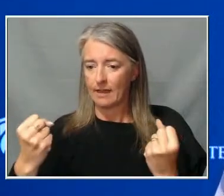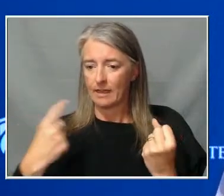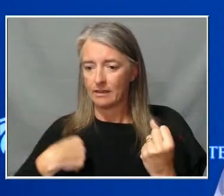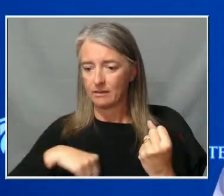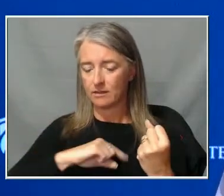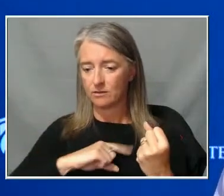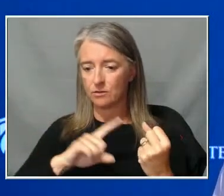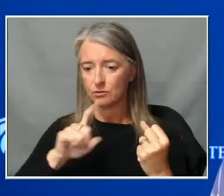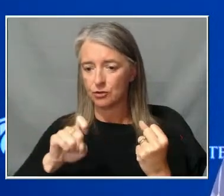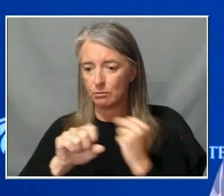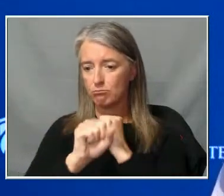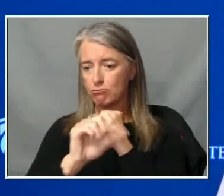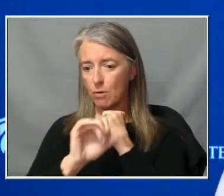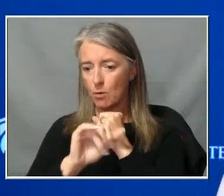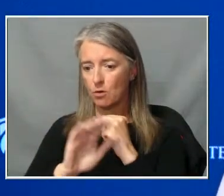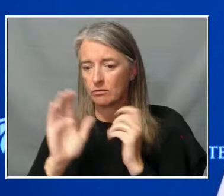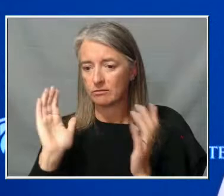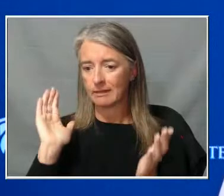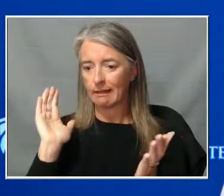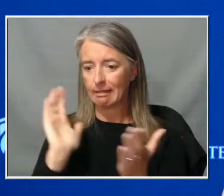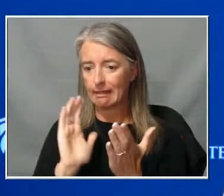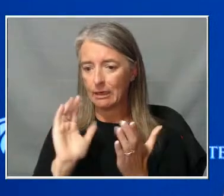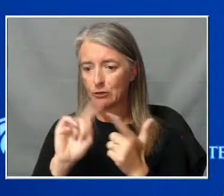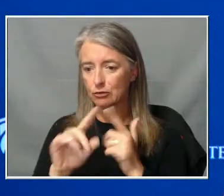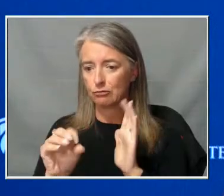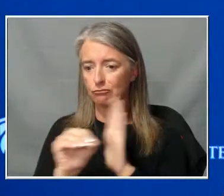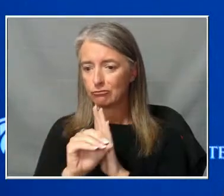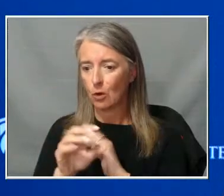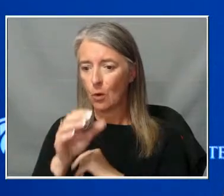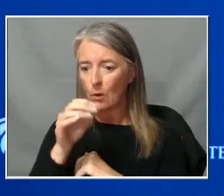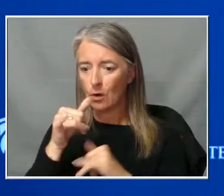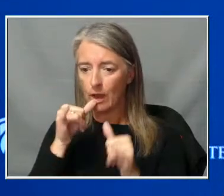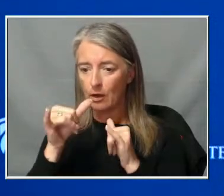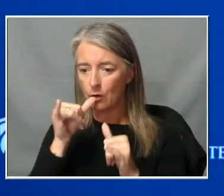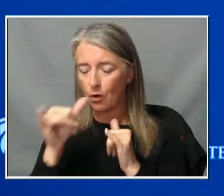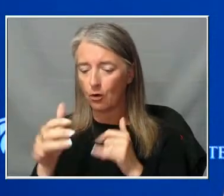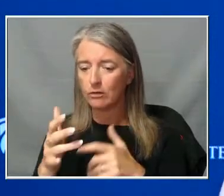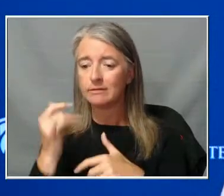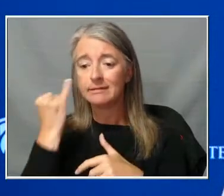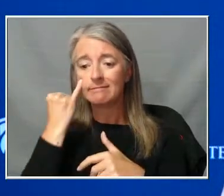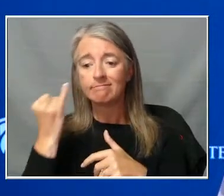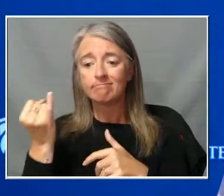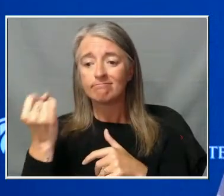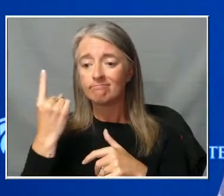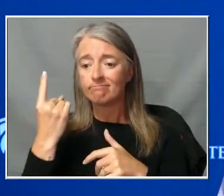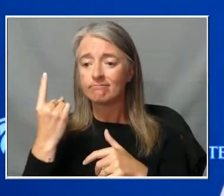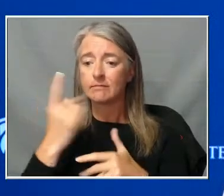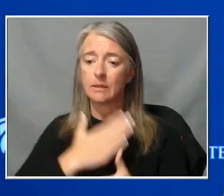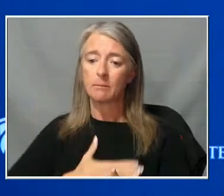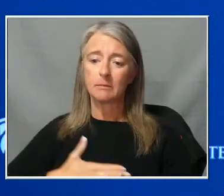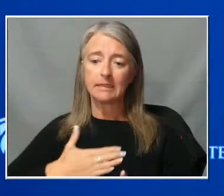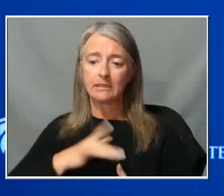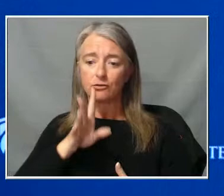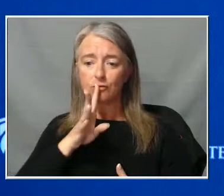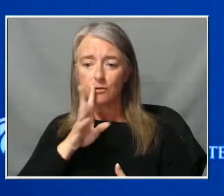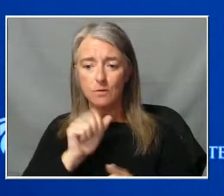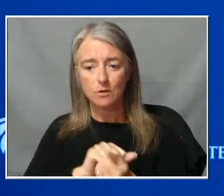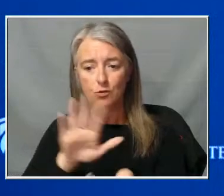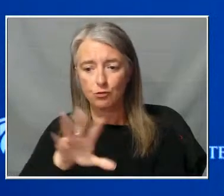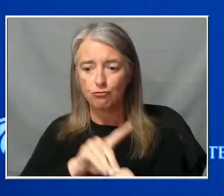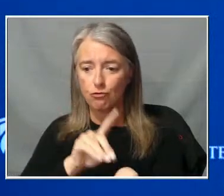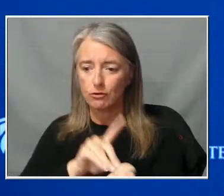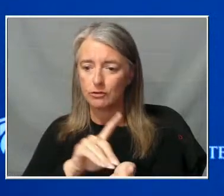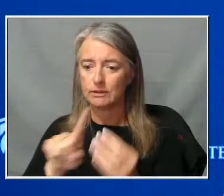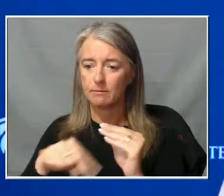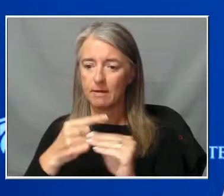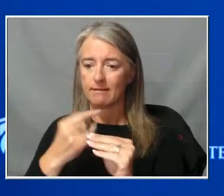be promoting little to no alcohol intake for sure, but just understand that, and if you have questions, please talk to your physicians about that as well and get